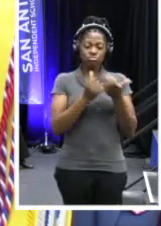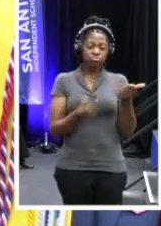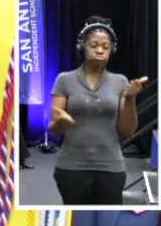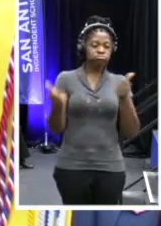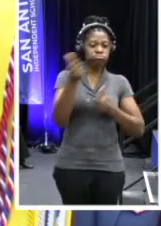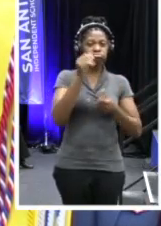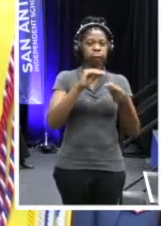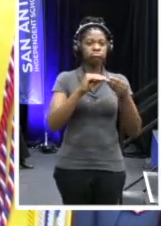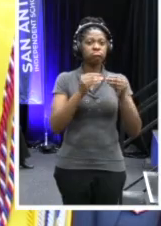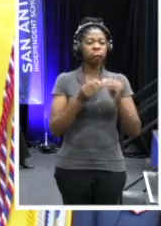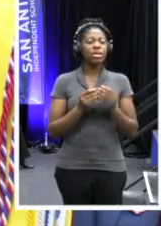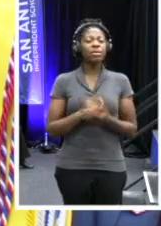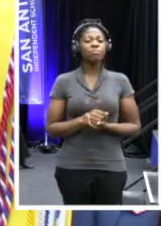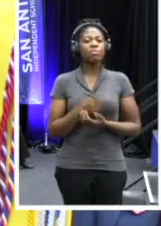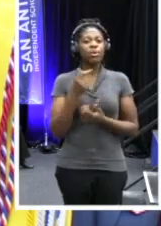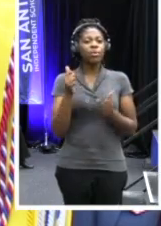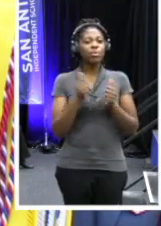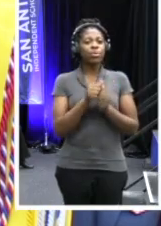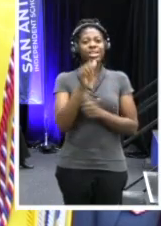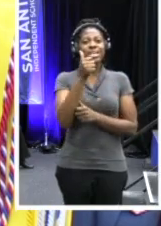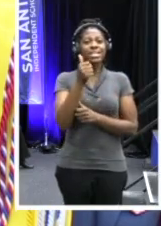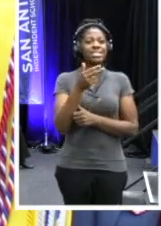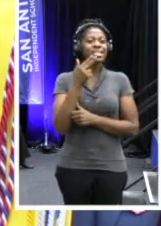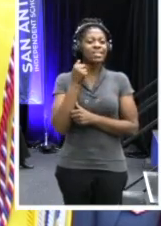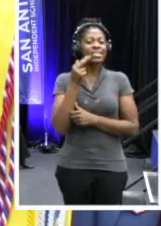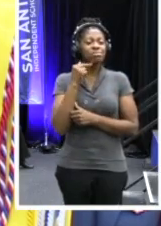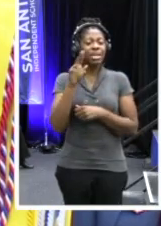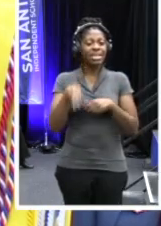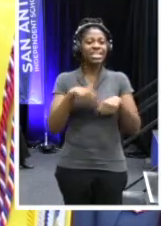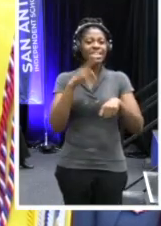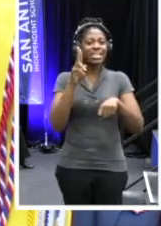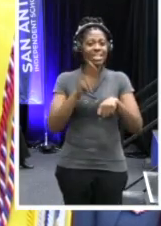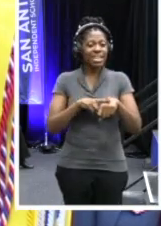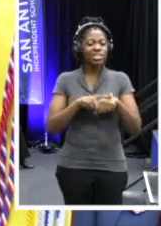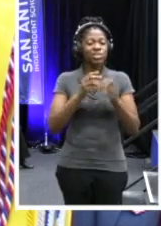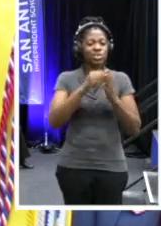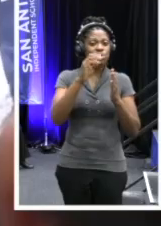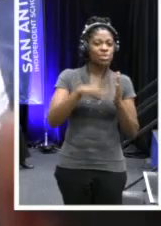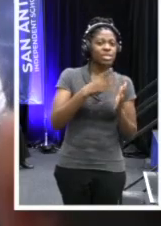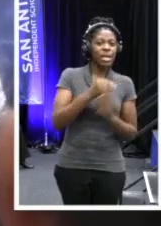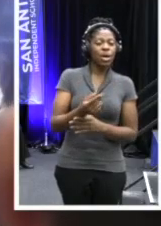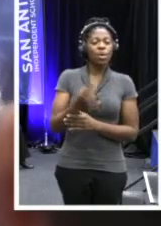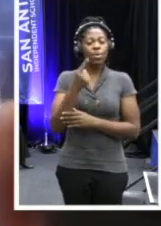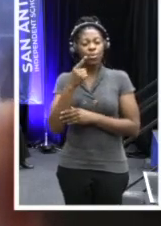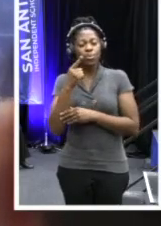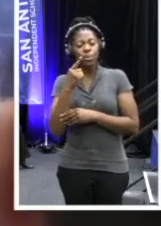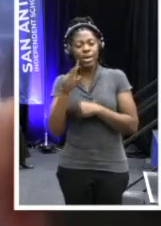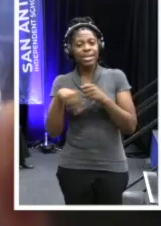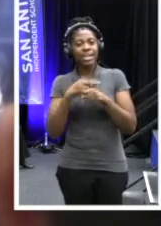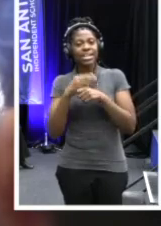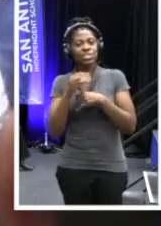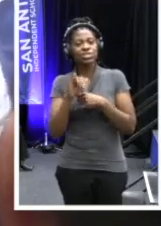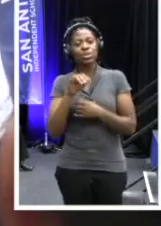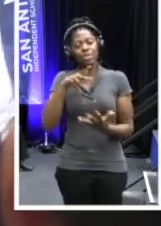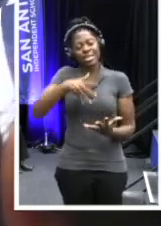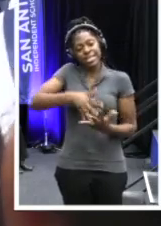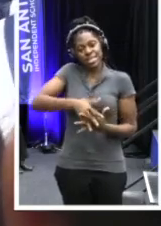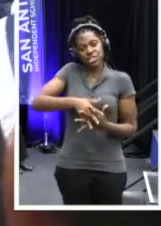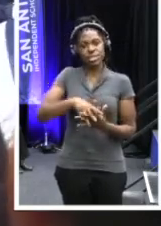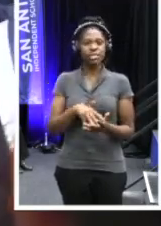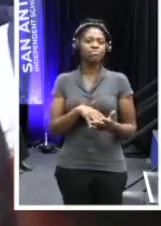nationally recognized scholars, with 10 Hispanic national scholars and one national indigenous scholar.